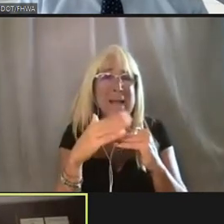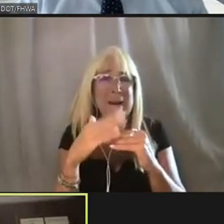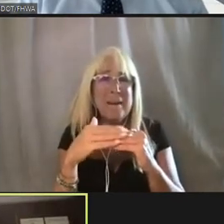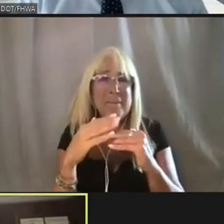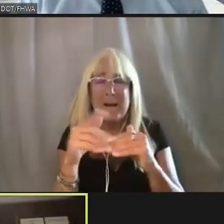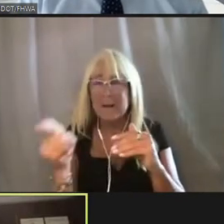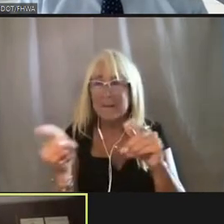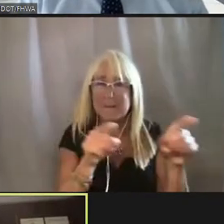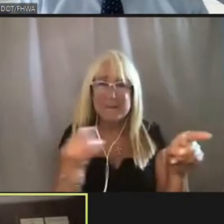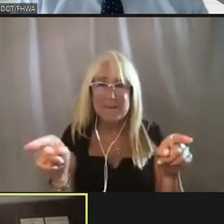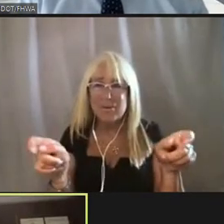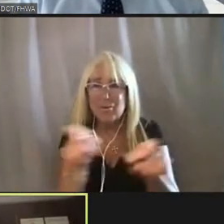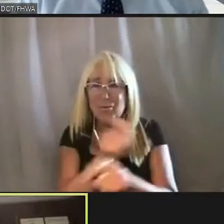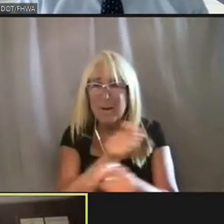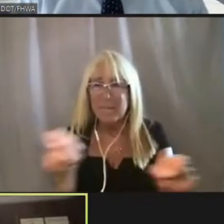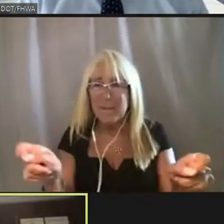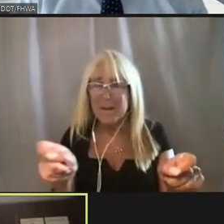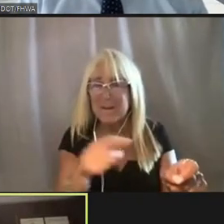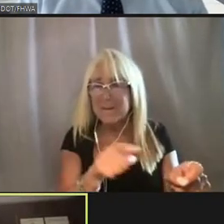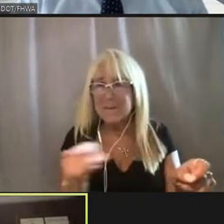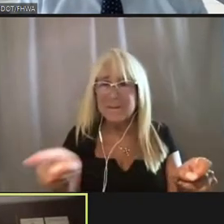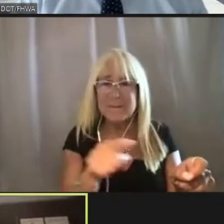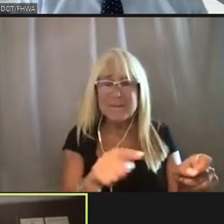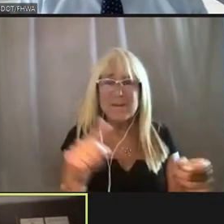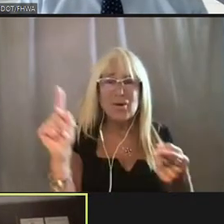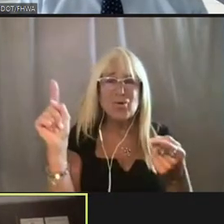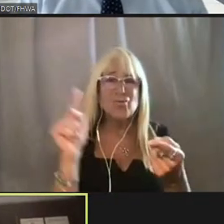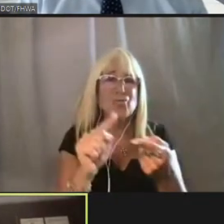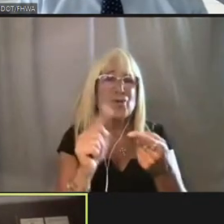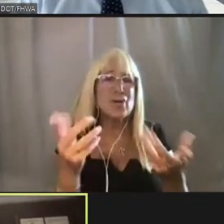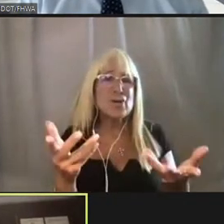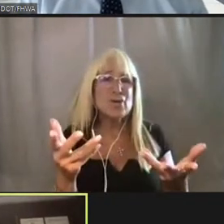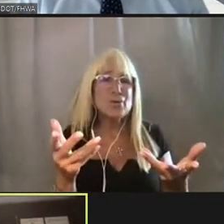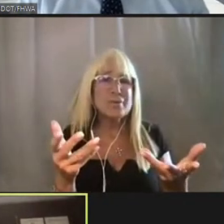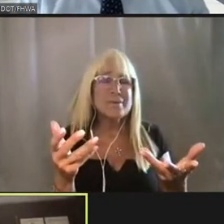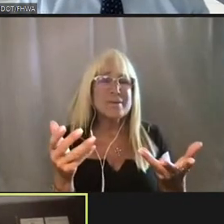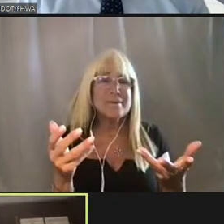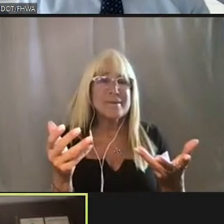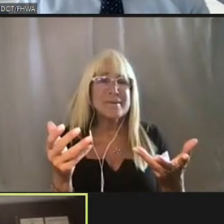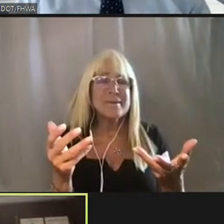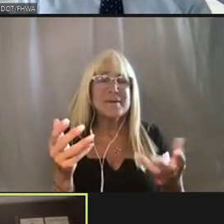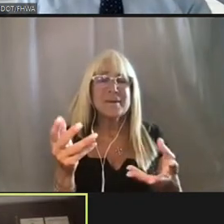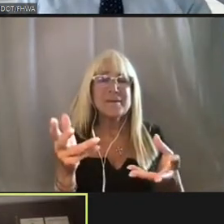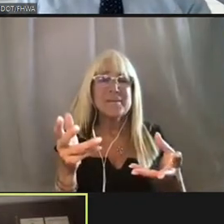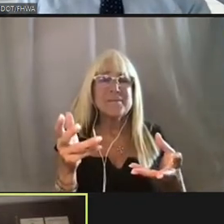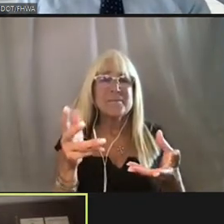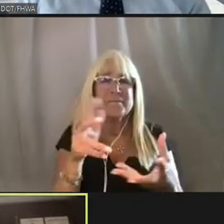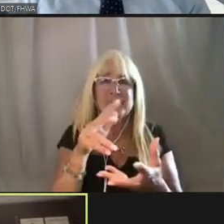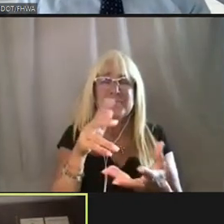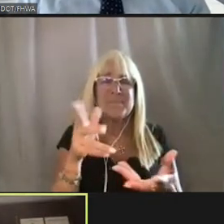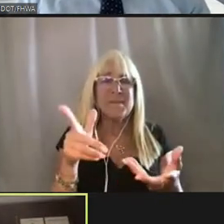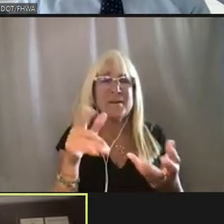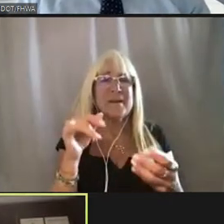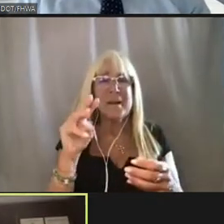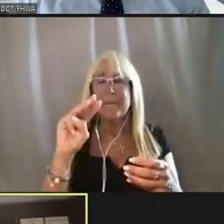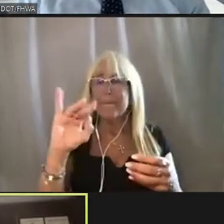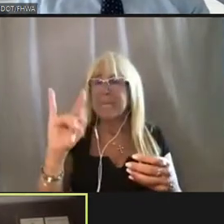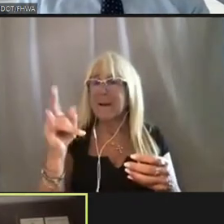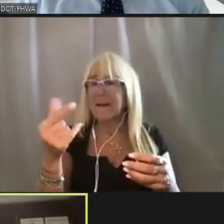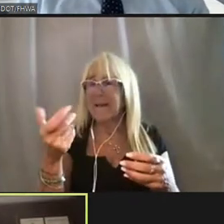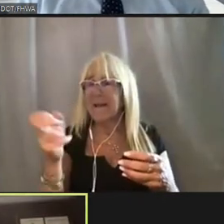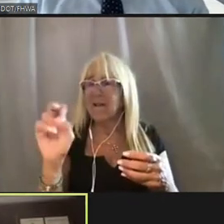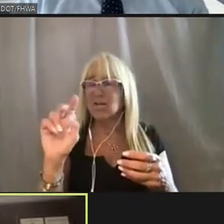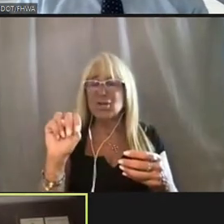automobiles therefore therefore reducing congestion mitigation and ironically the more successful that these buses are in reducing